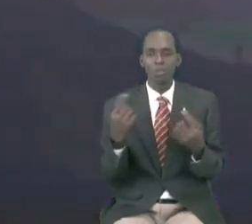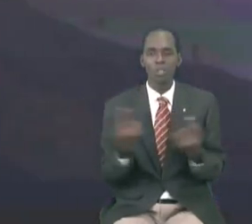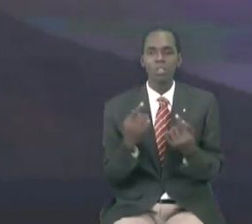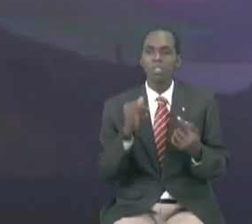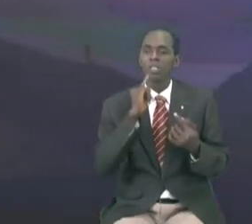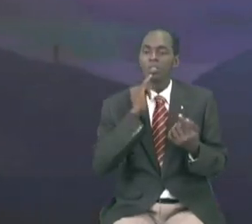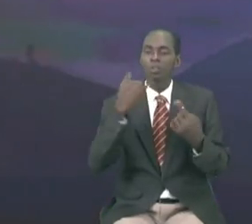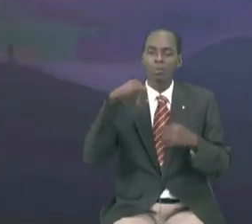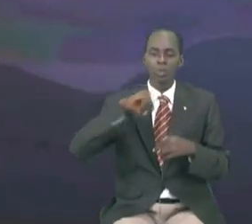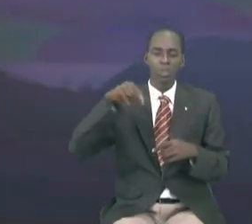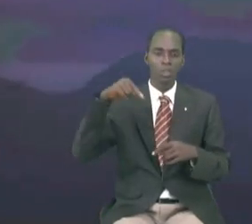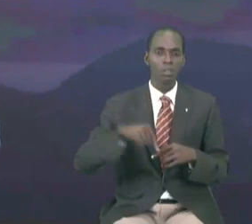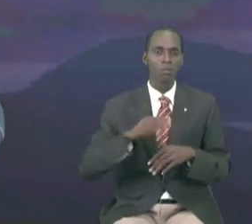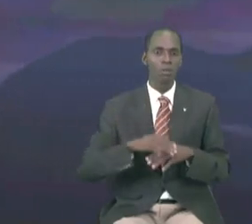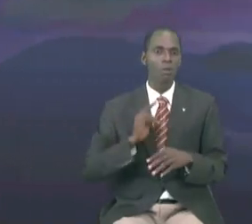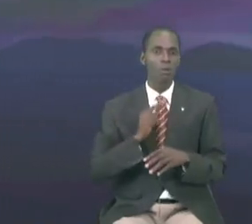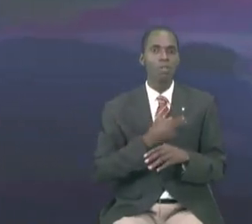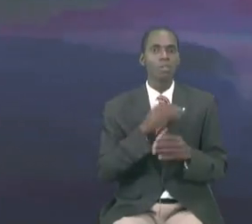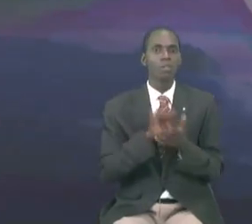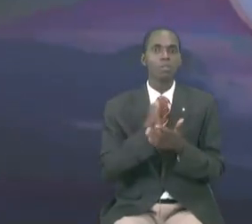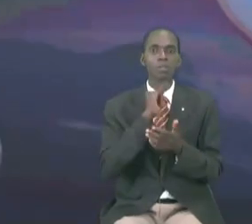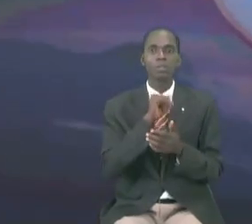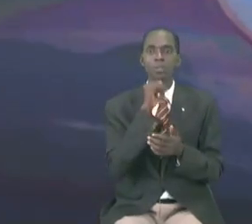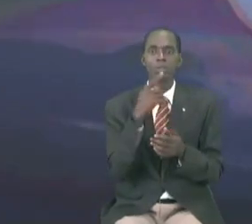there's judgment, when there's chastisement, when there's